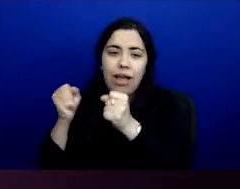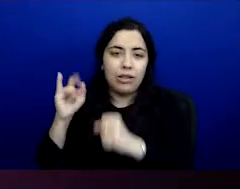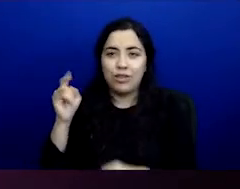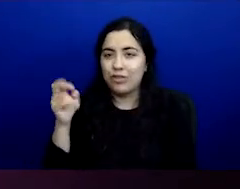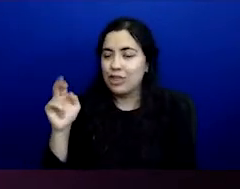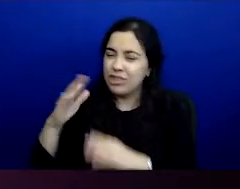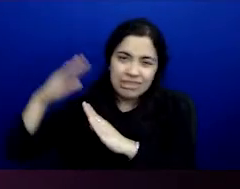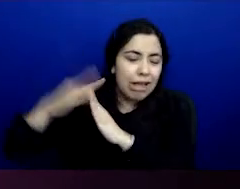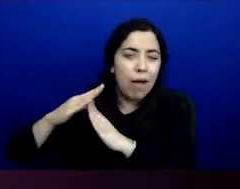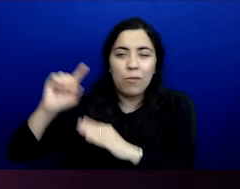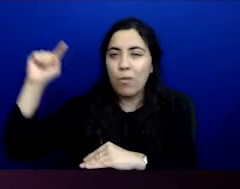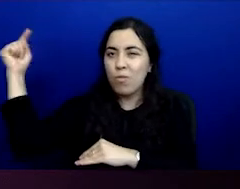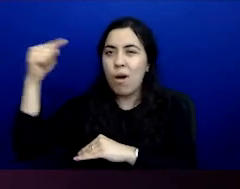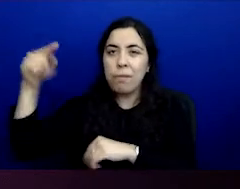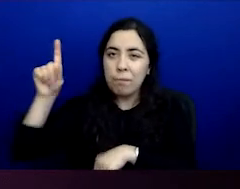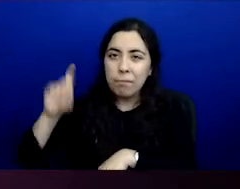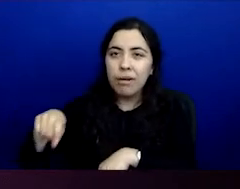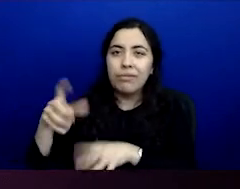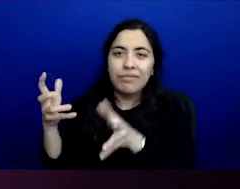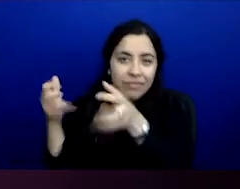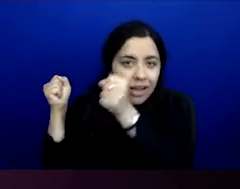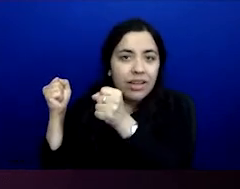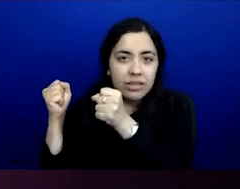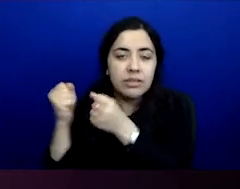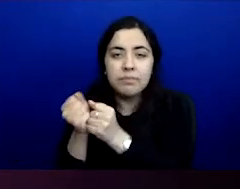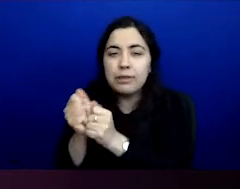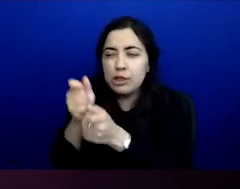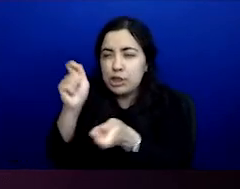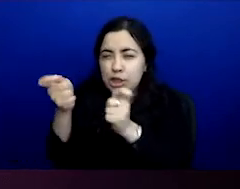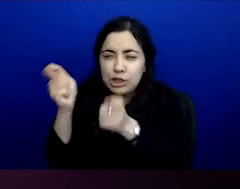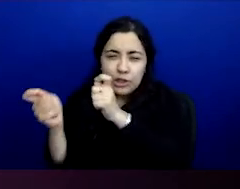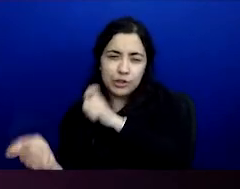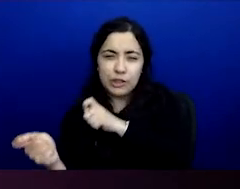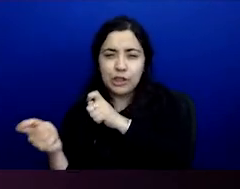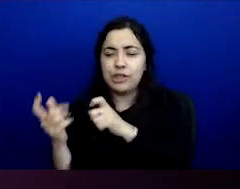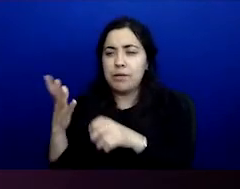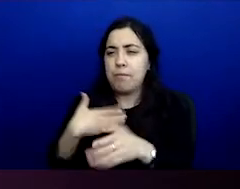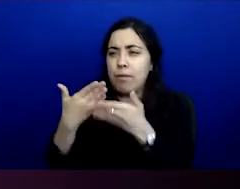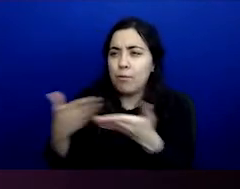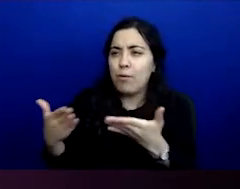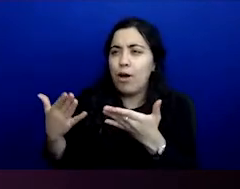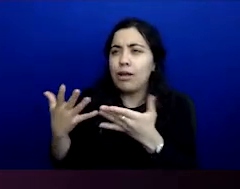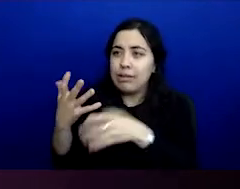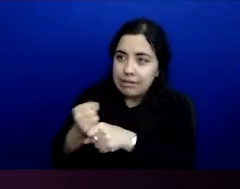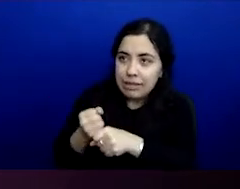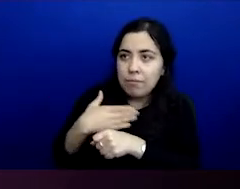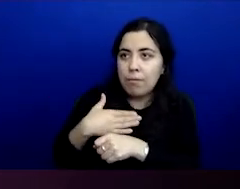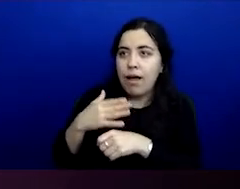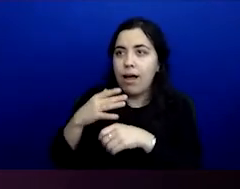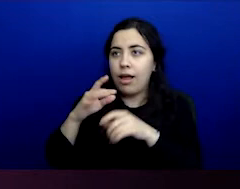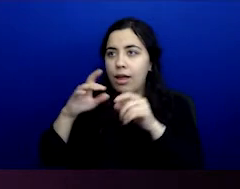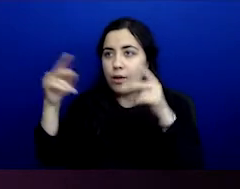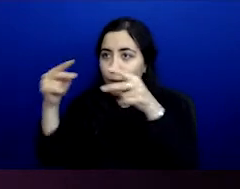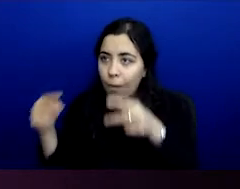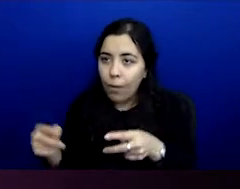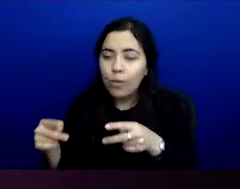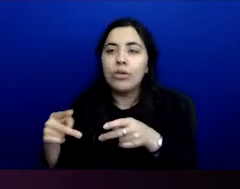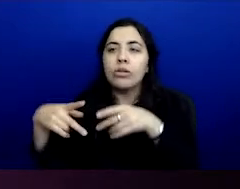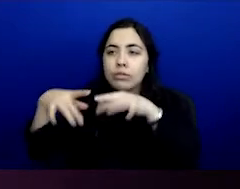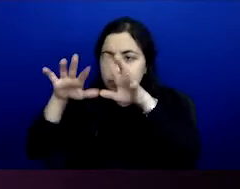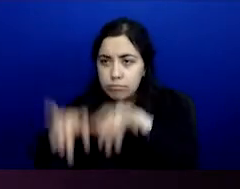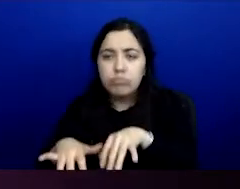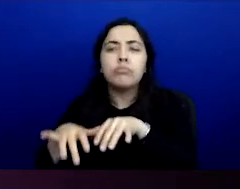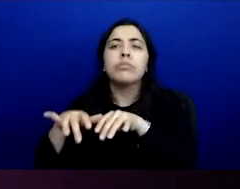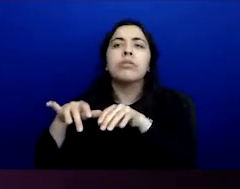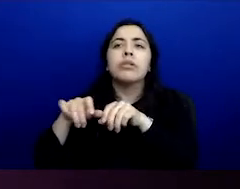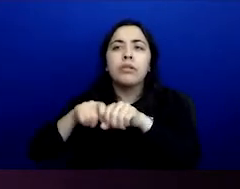number one for me. I want it to be fast to make changes and get my products and get my code into production in front of my customers. So we want to